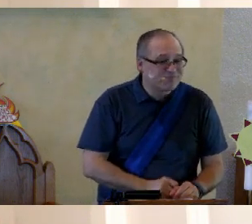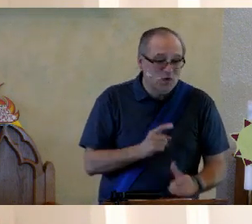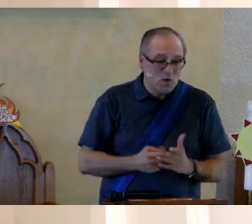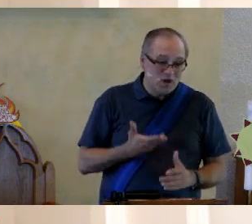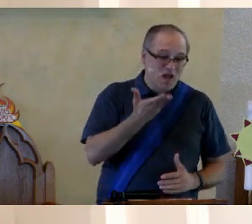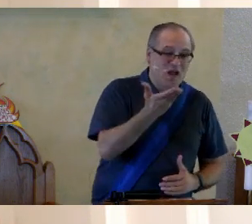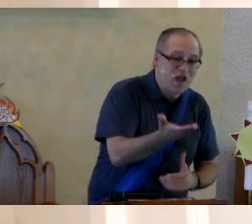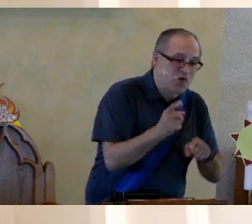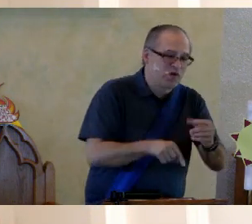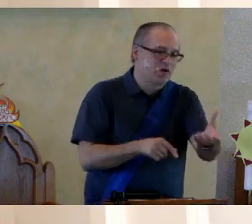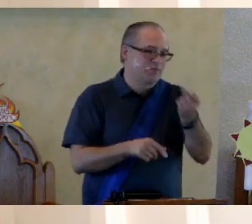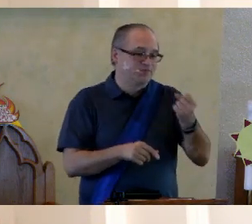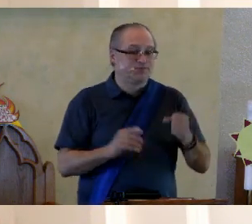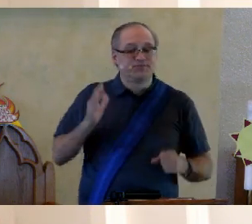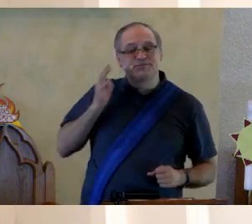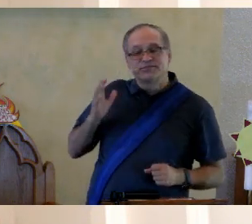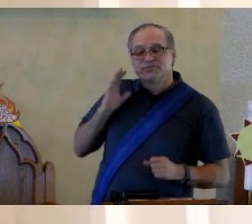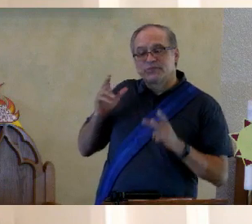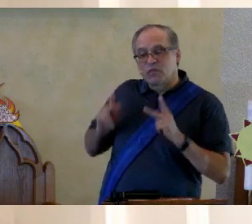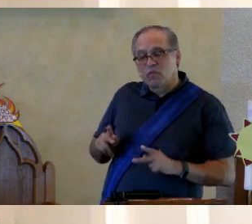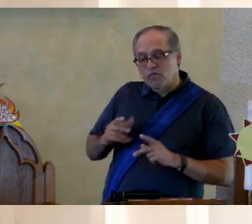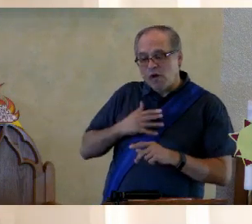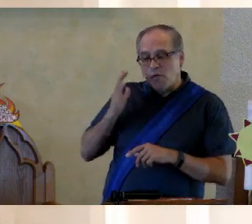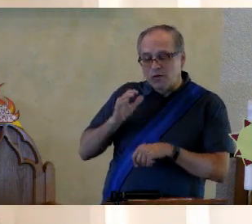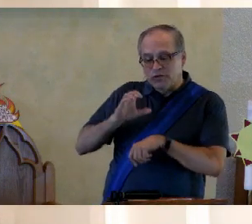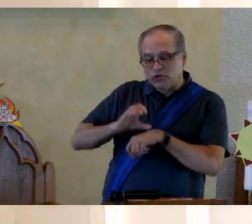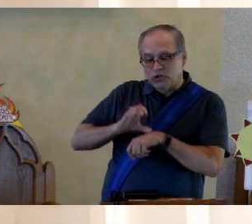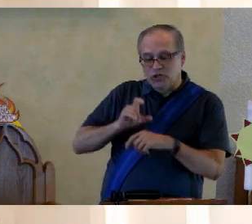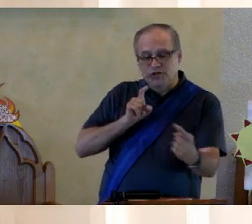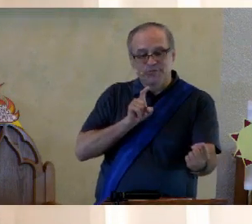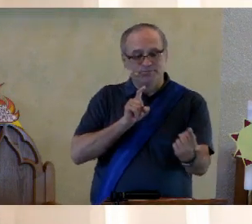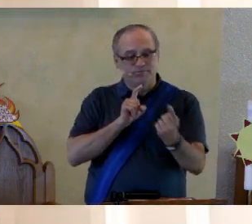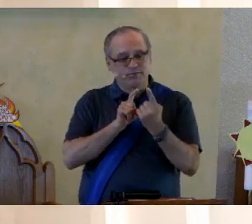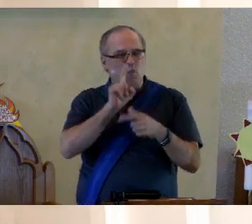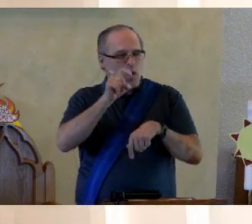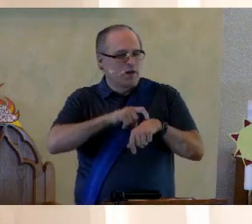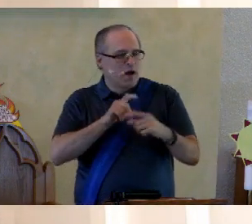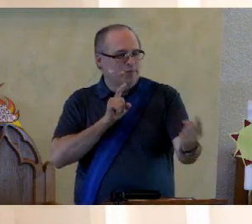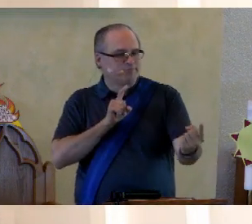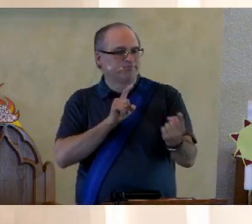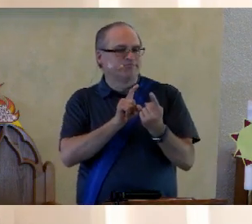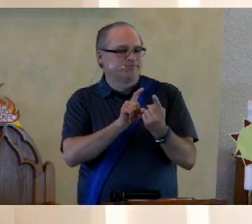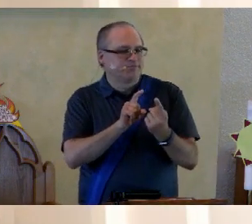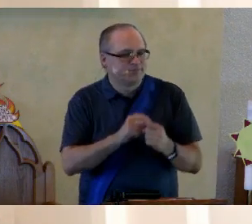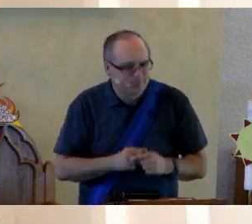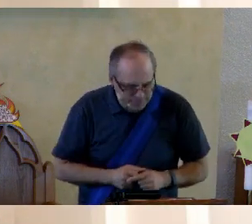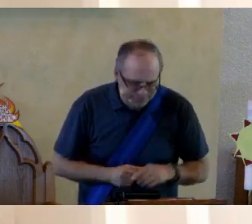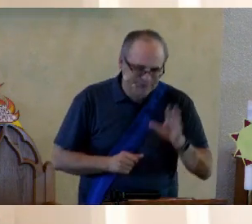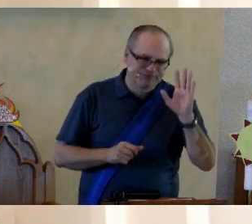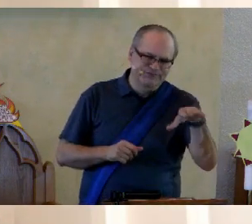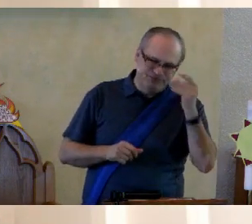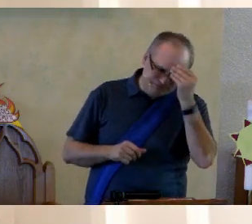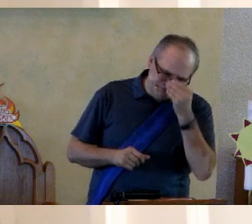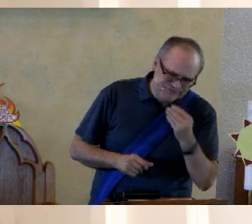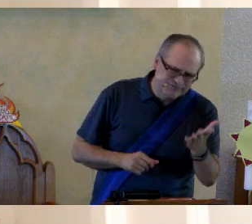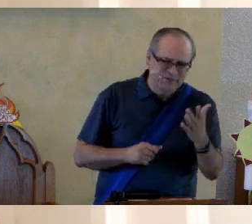Ministry, my former church, came up to me one Sunday and said, "Rev, I've got a confession to